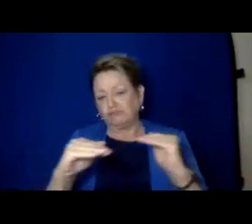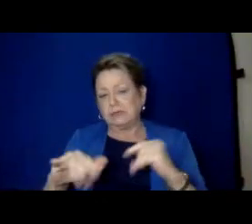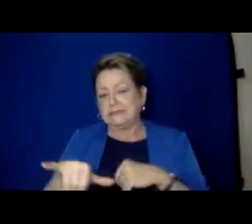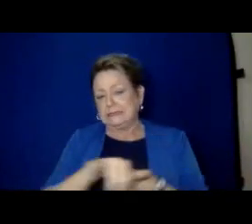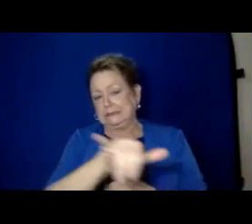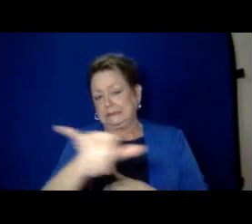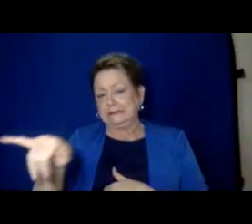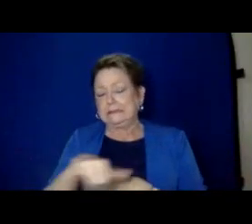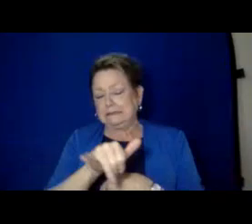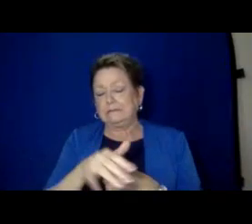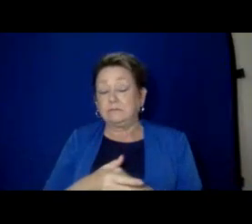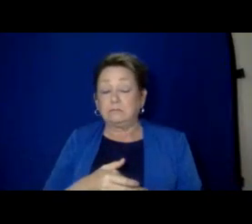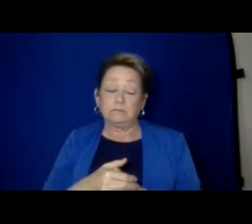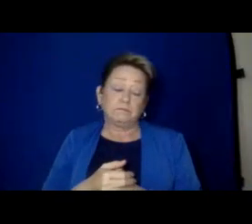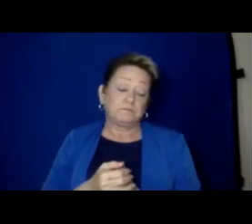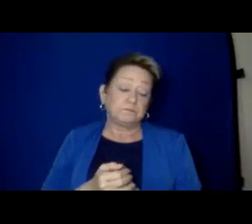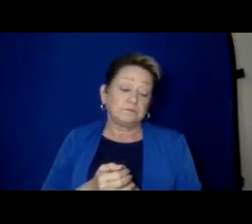that said,